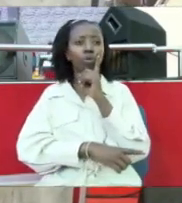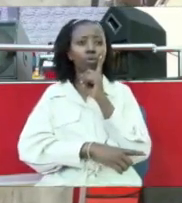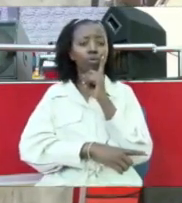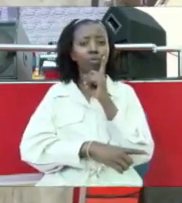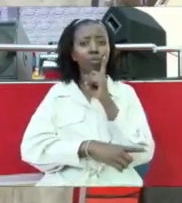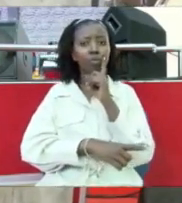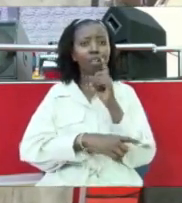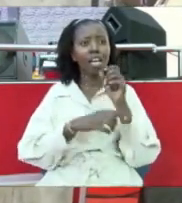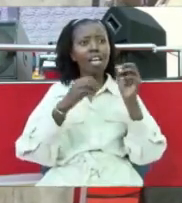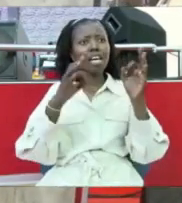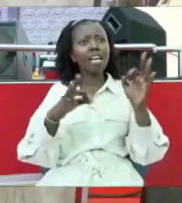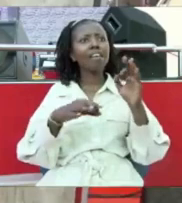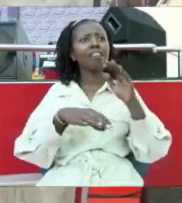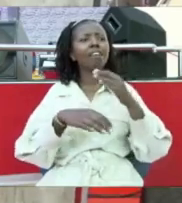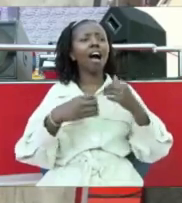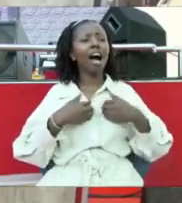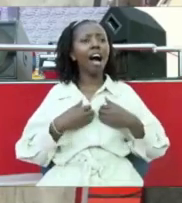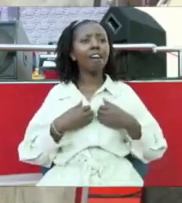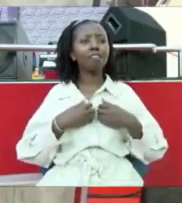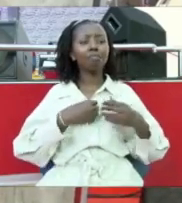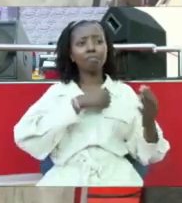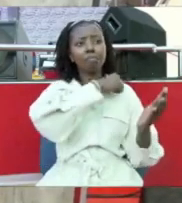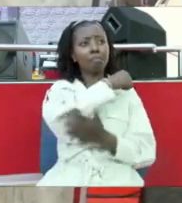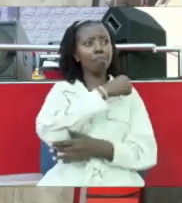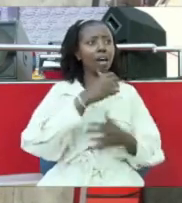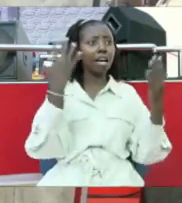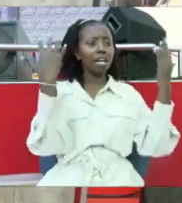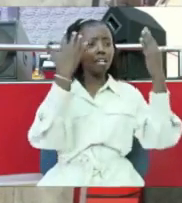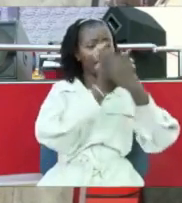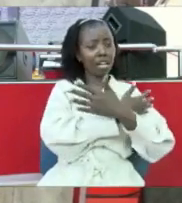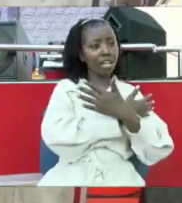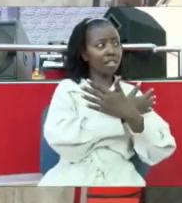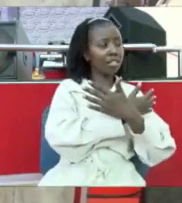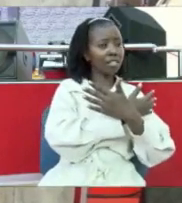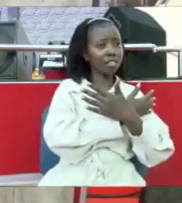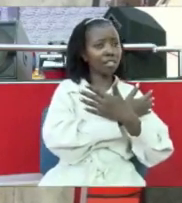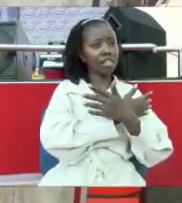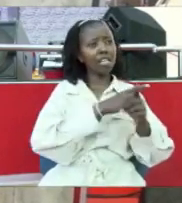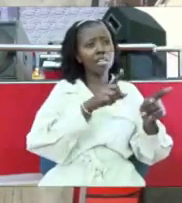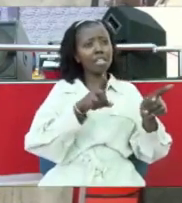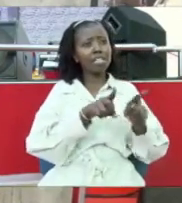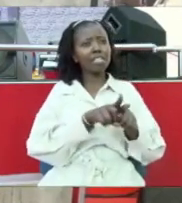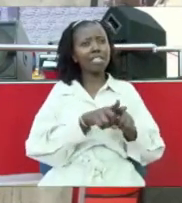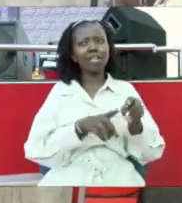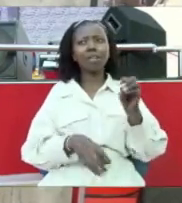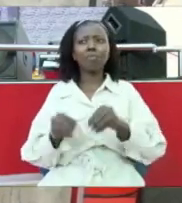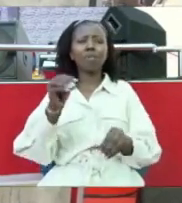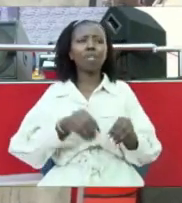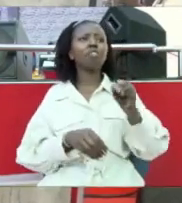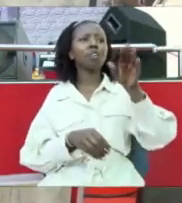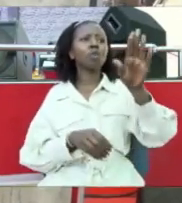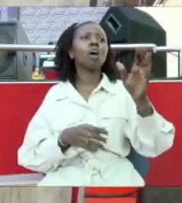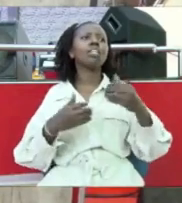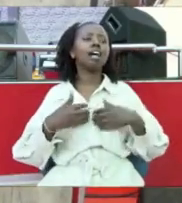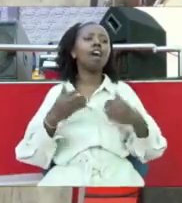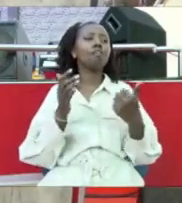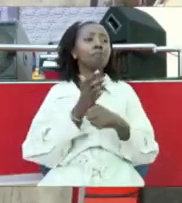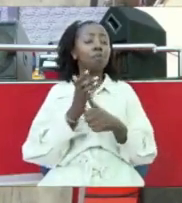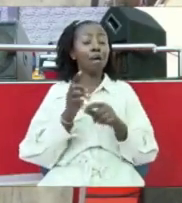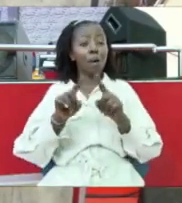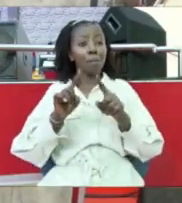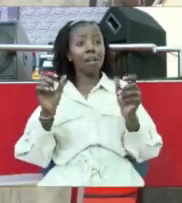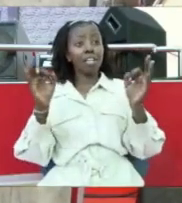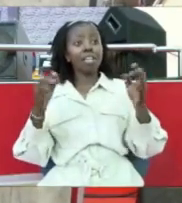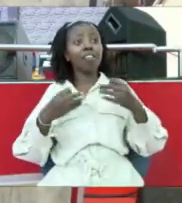have otuko moru, kama uko na ugonjwa usiku mbaya, you are giving, it will be affected. Wewe unafanya unaathirika. As long as you